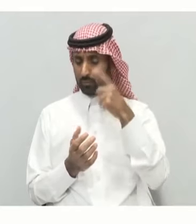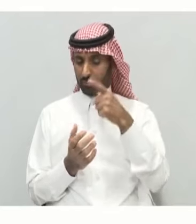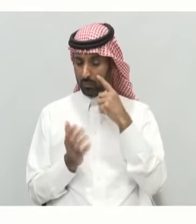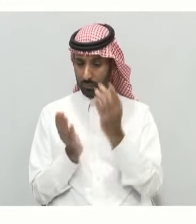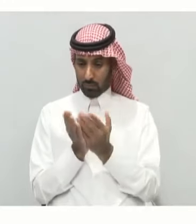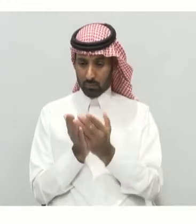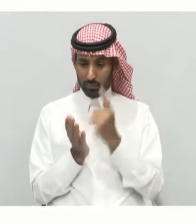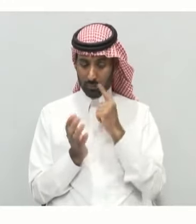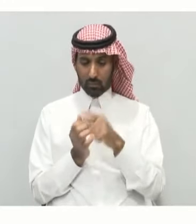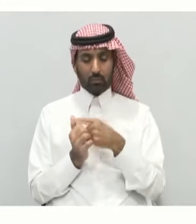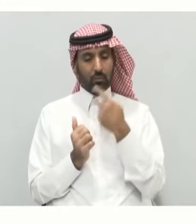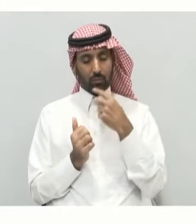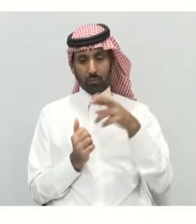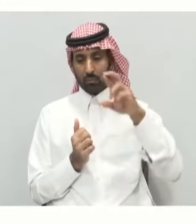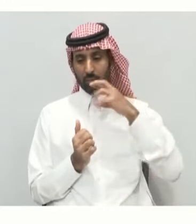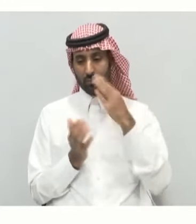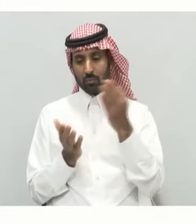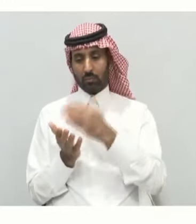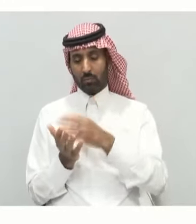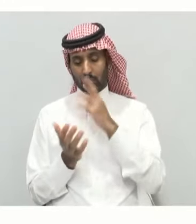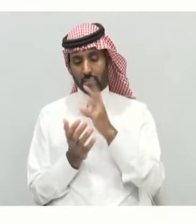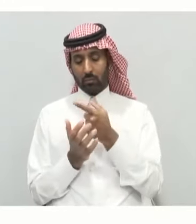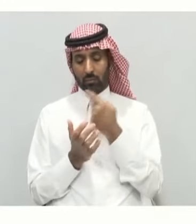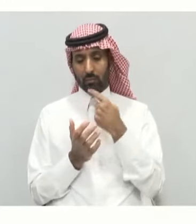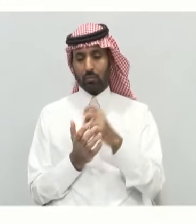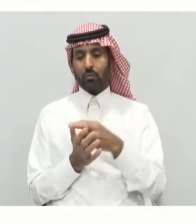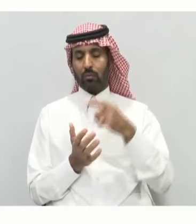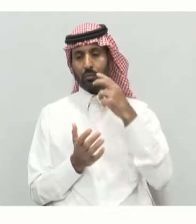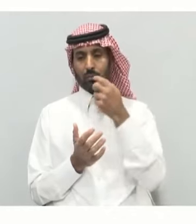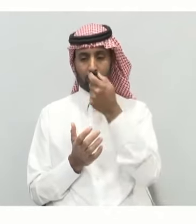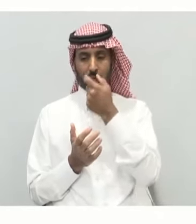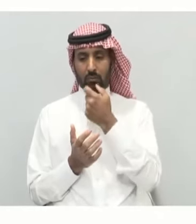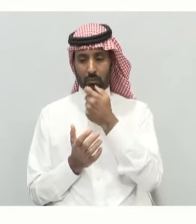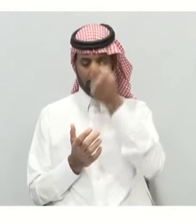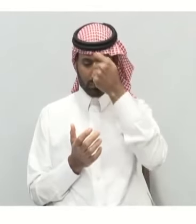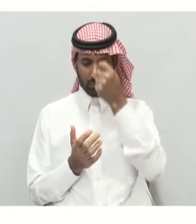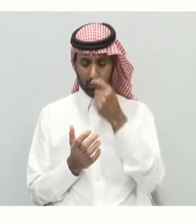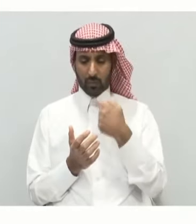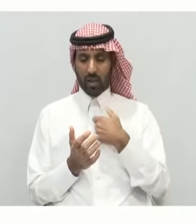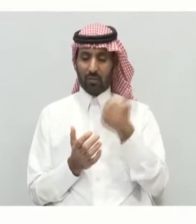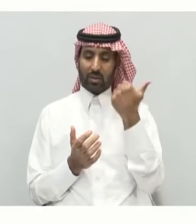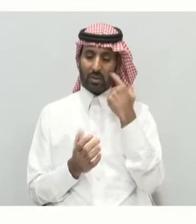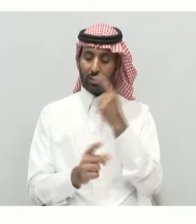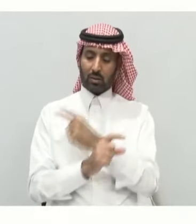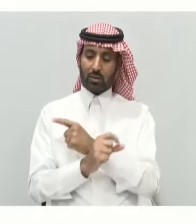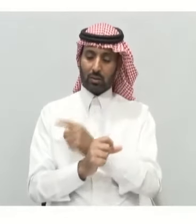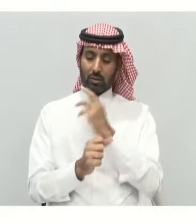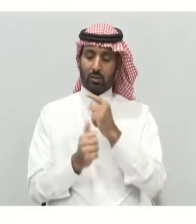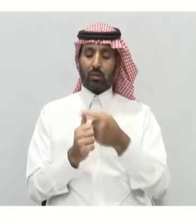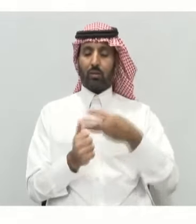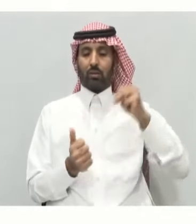classes from Sunday to Thursday, and I have six teachers.